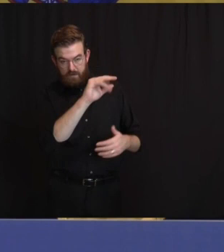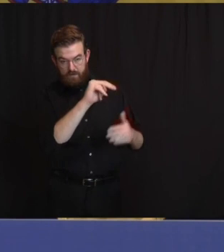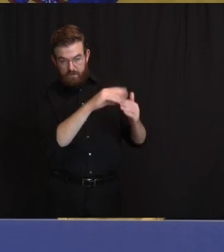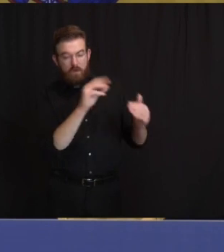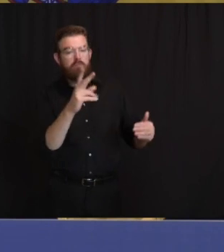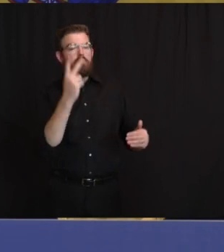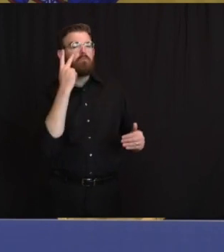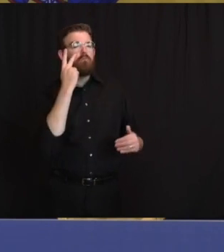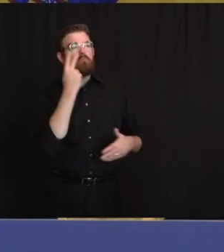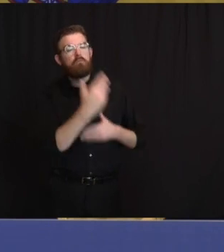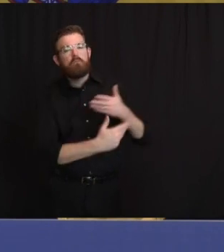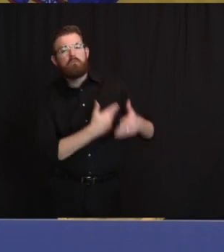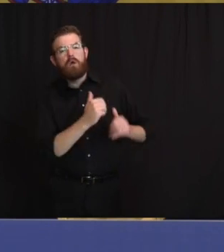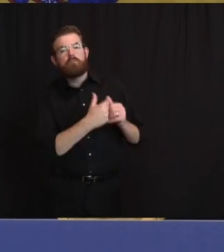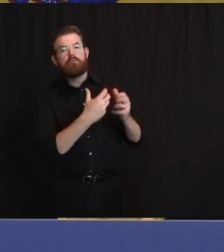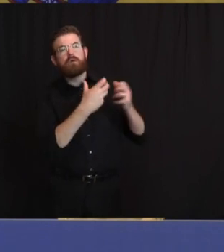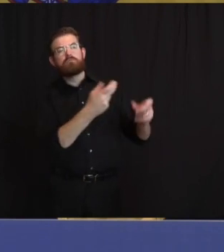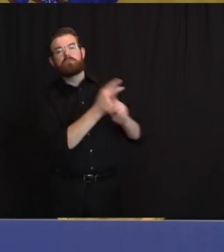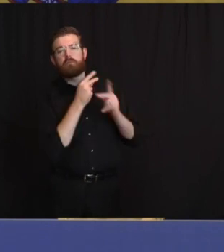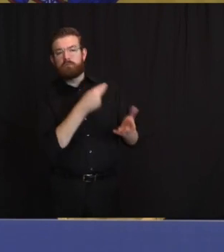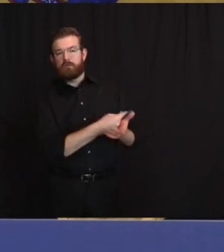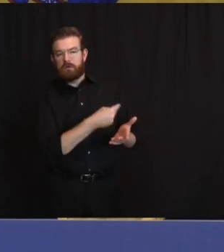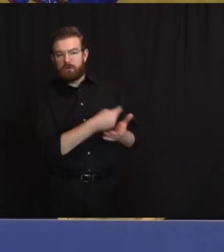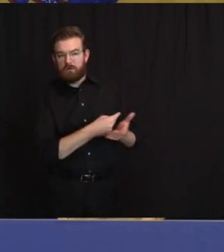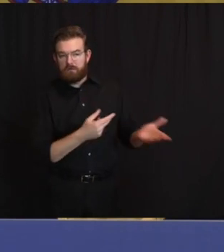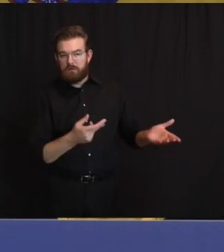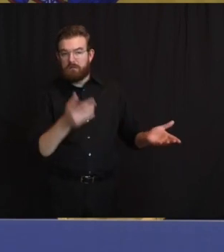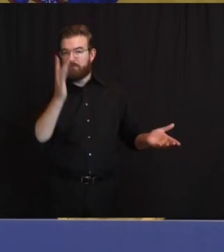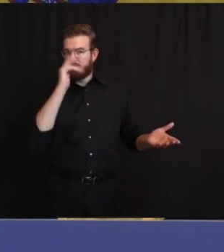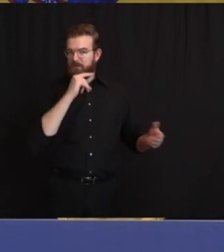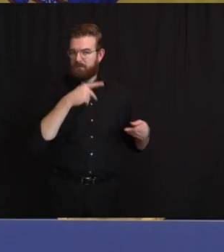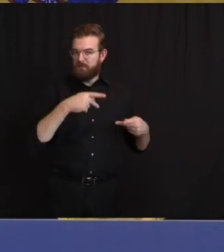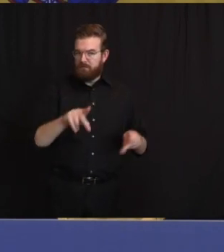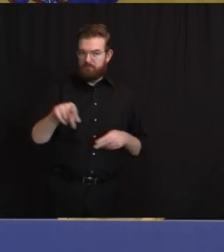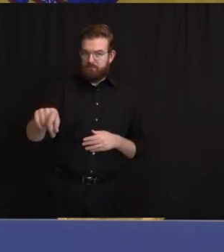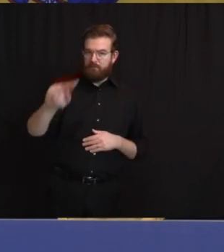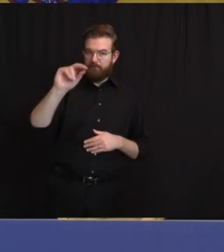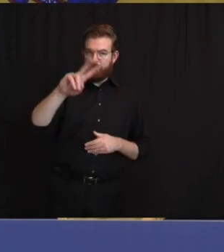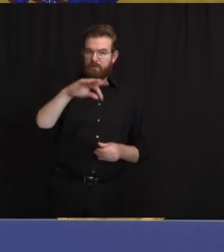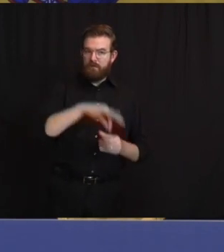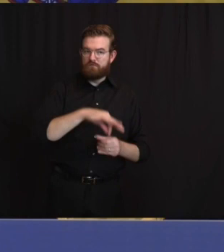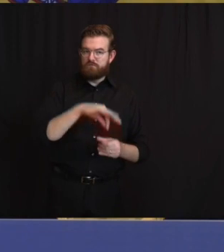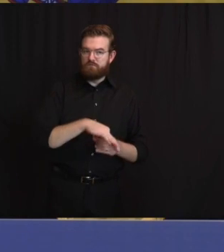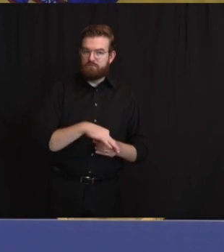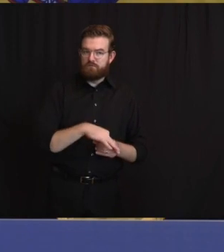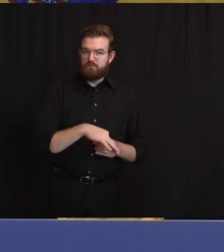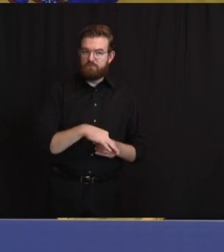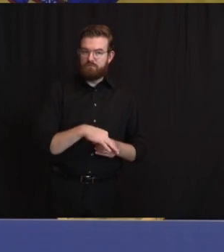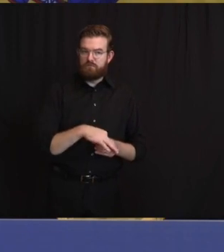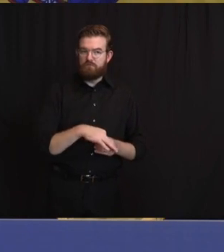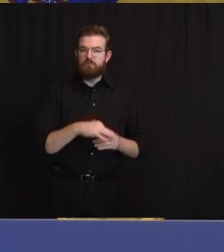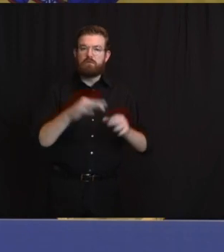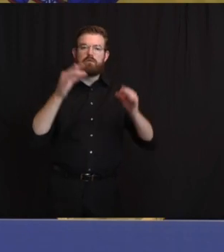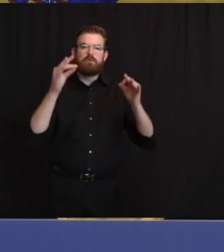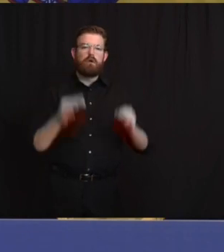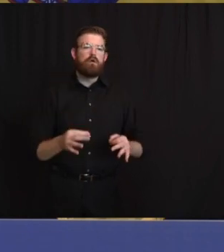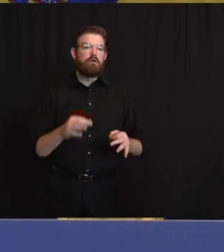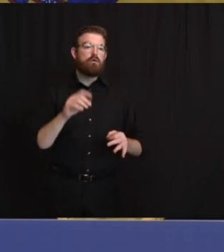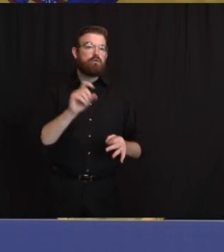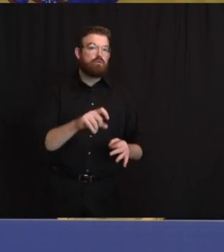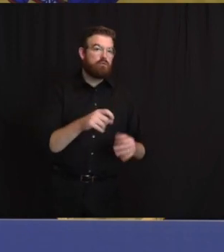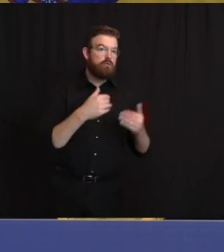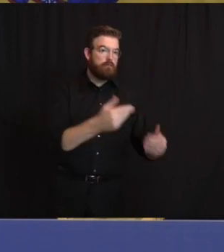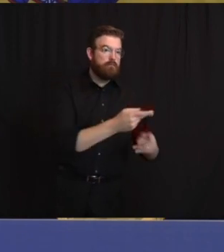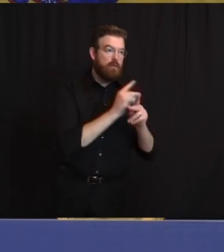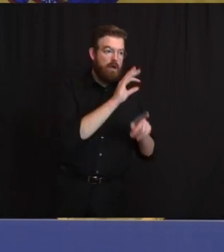if they want the state to borrow that much money? Finally, NJEA leader Marie Bliston said schools don't have enough time to open